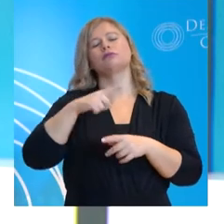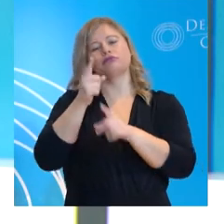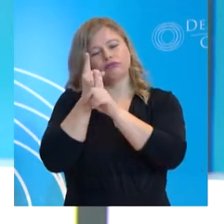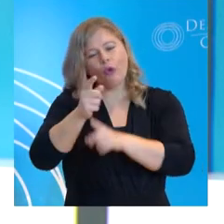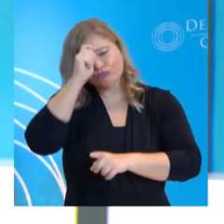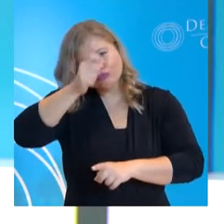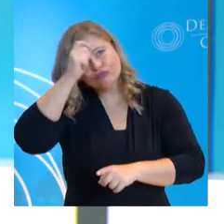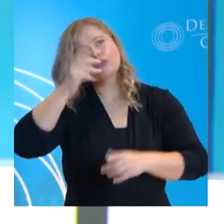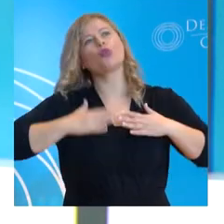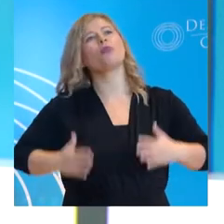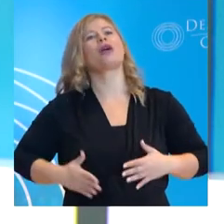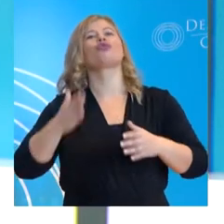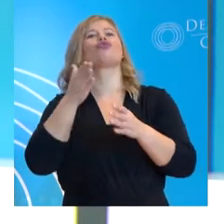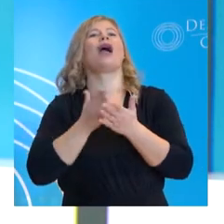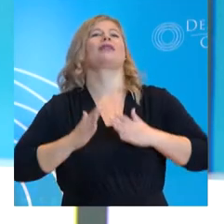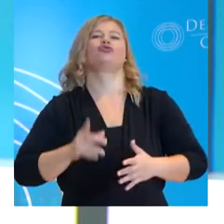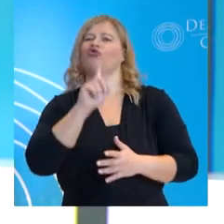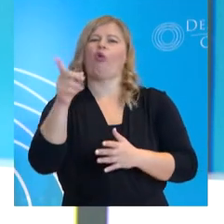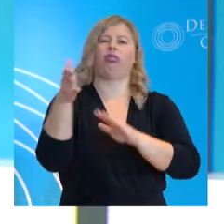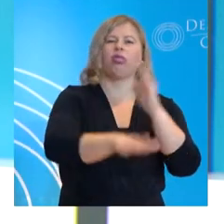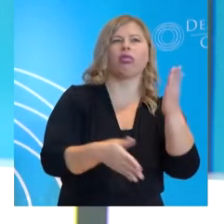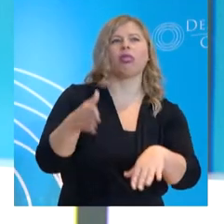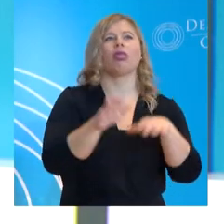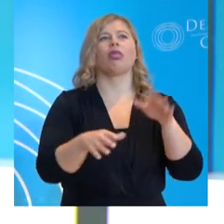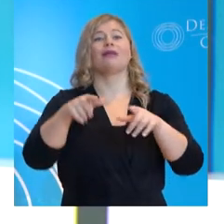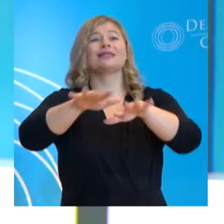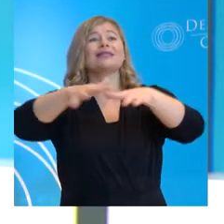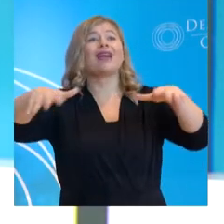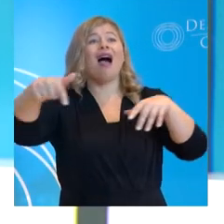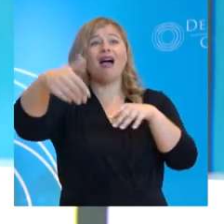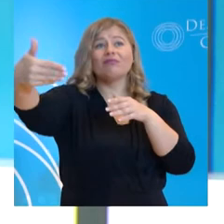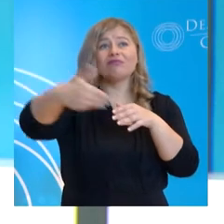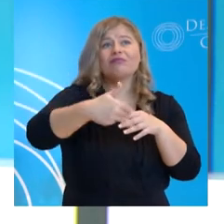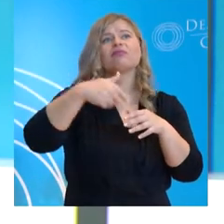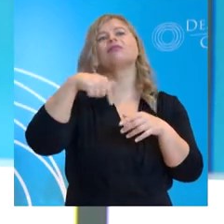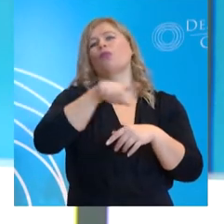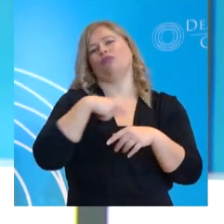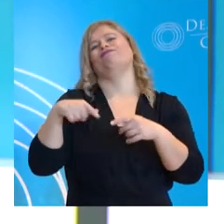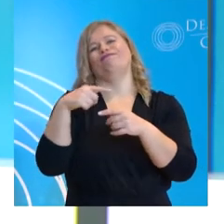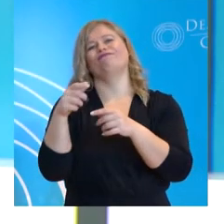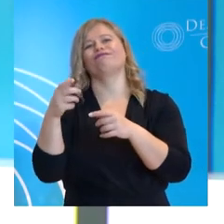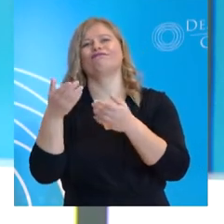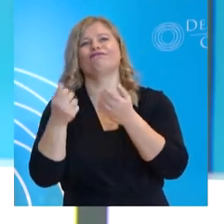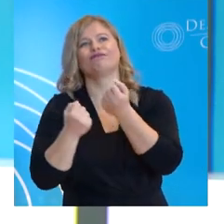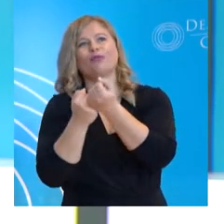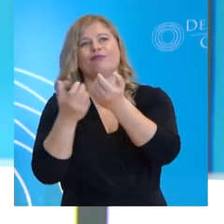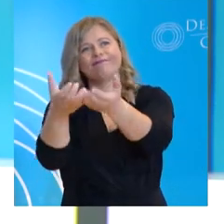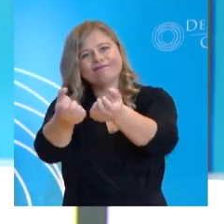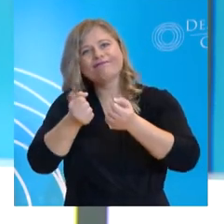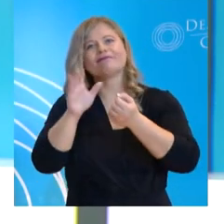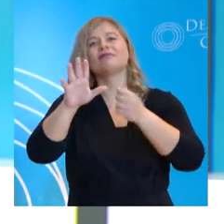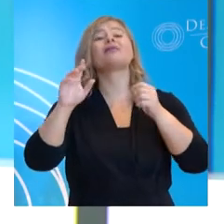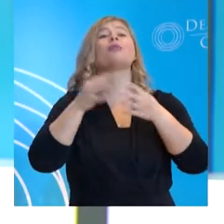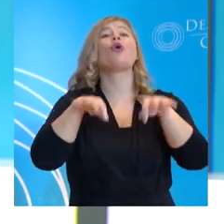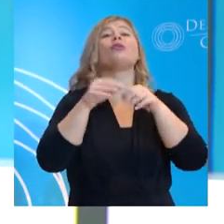people at sea always as a first priority. No one has drowned in the Aegean